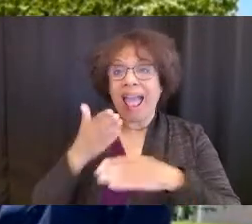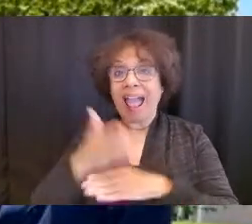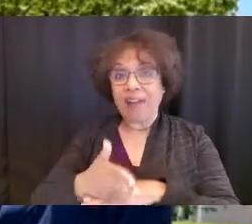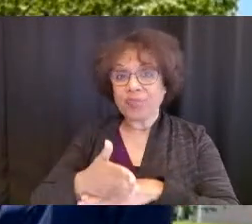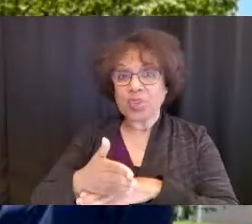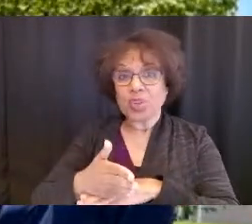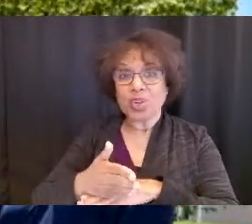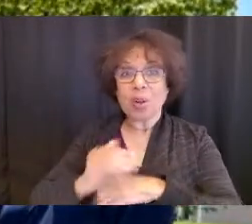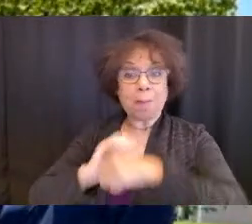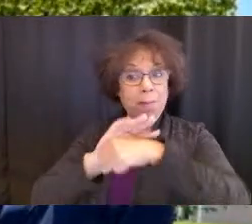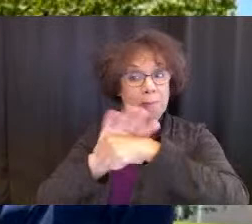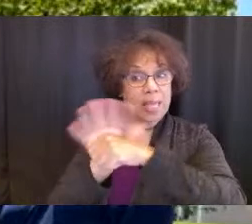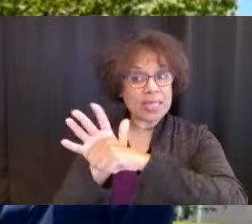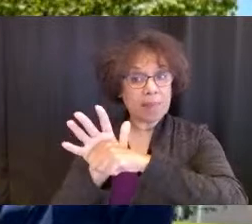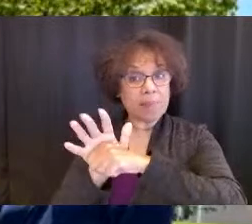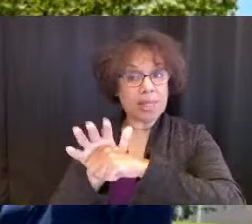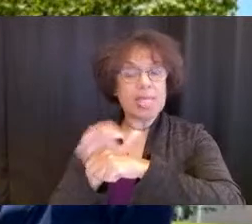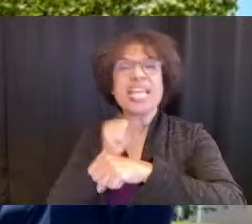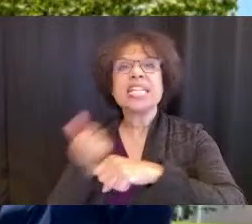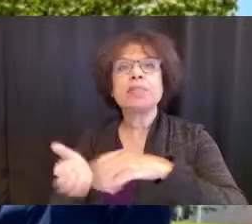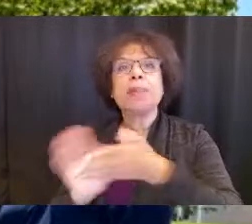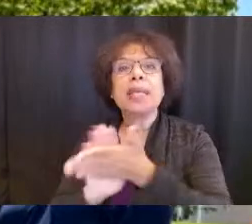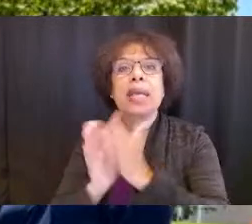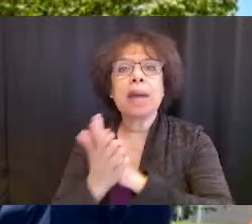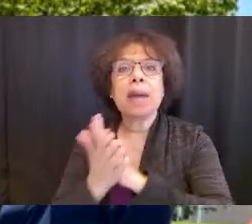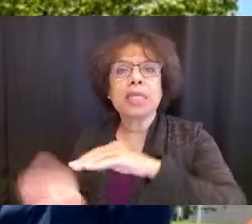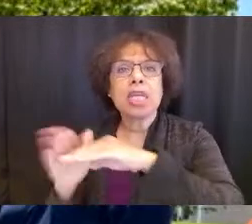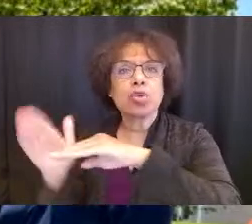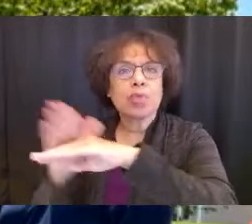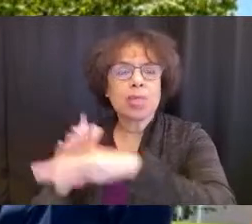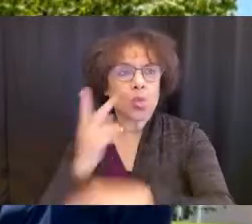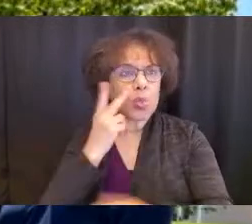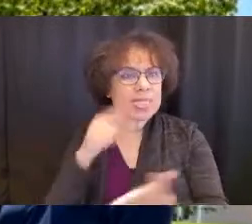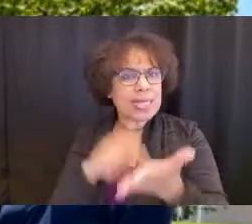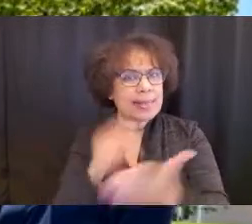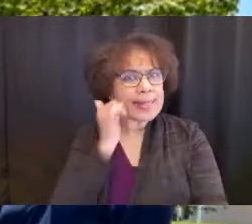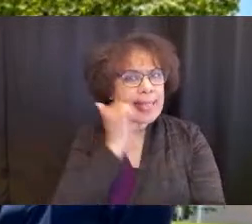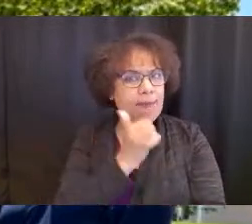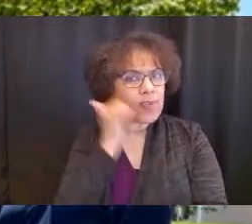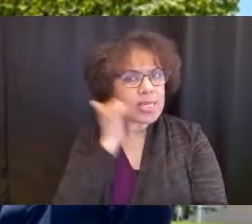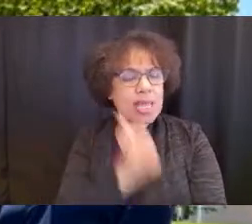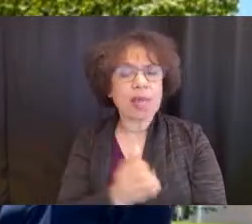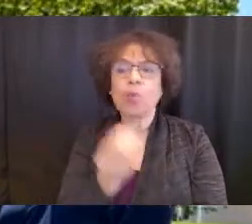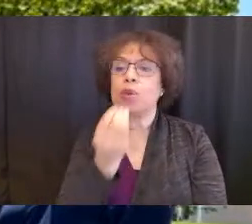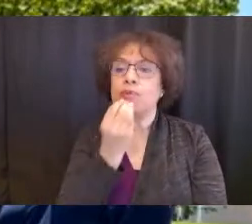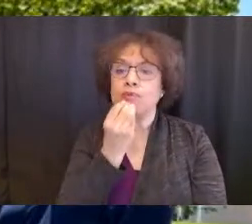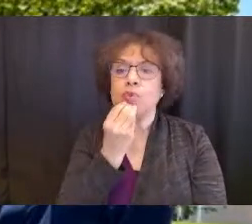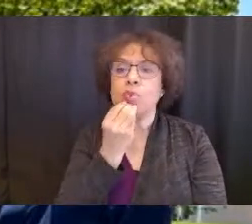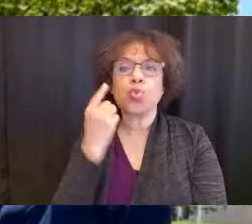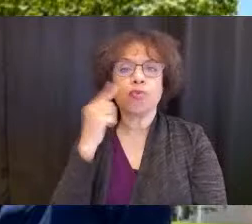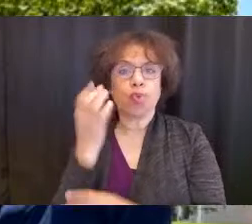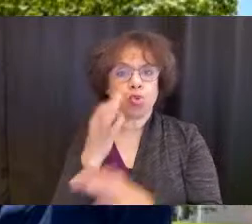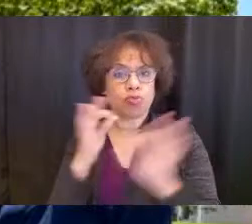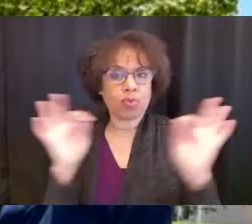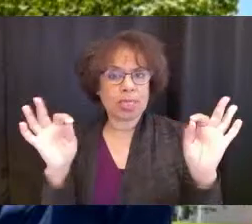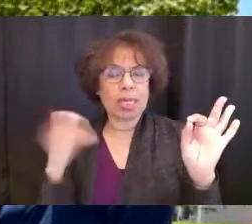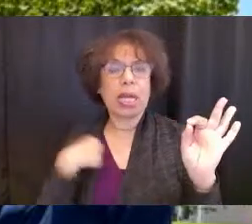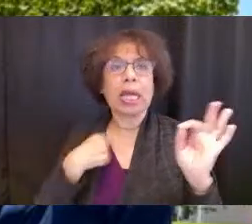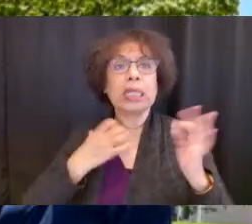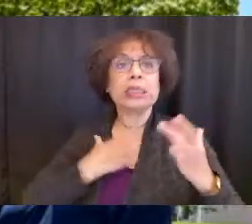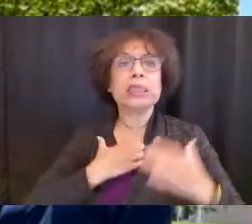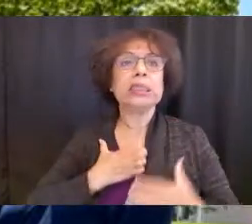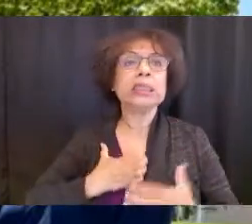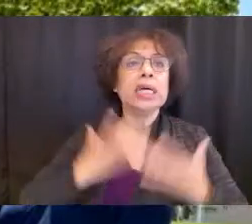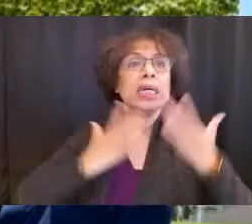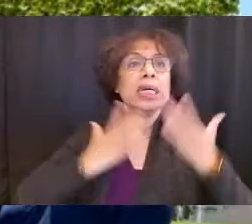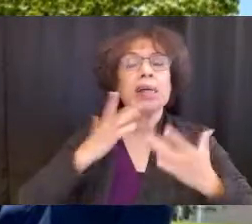is not abating, it is increasing. We see evidence of this each and every day at Food for Free, and the desperation of the programs we